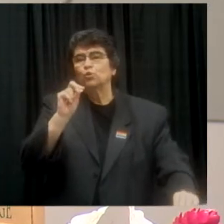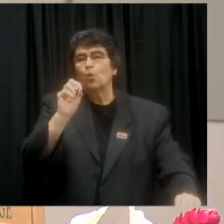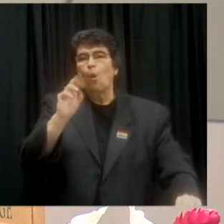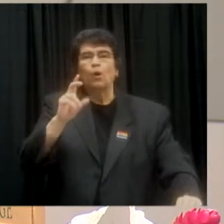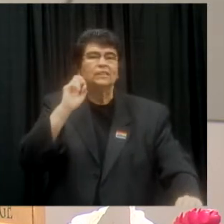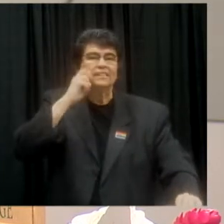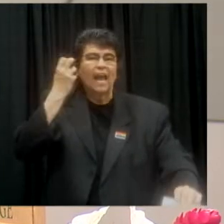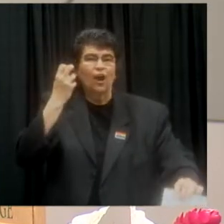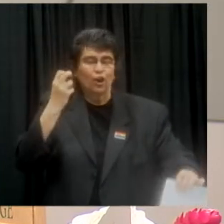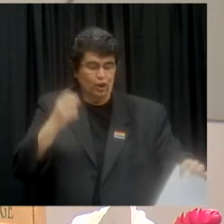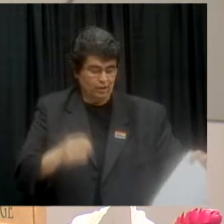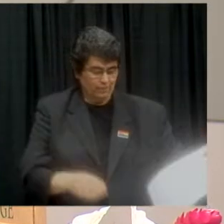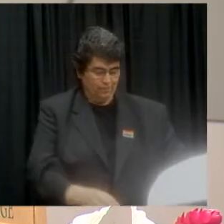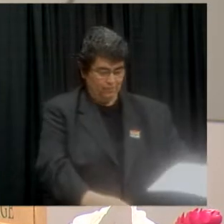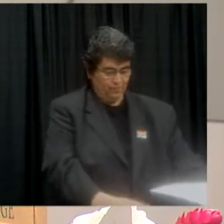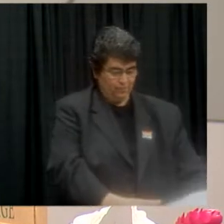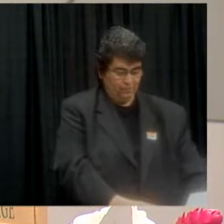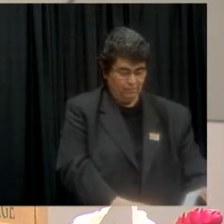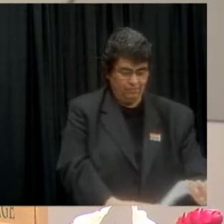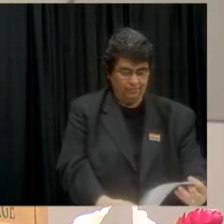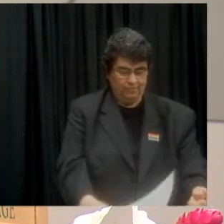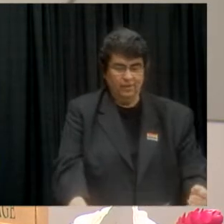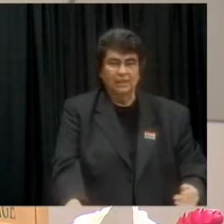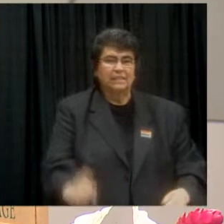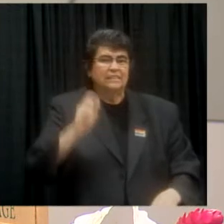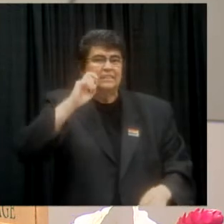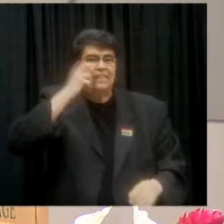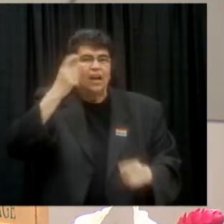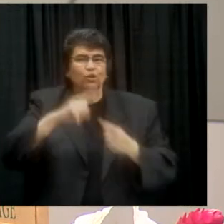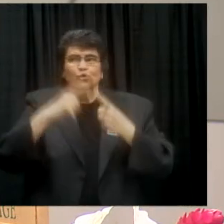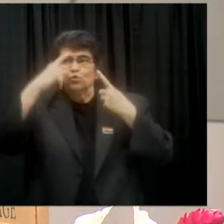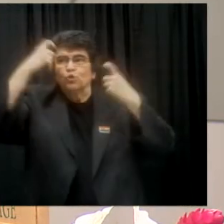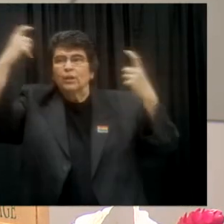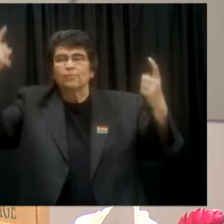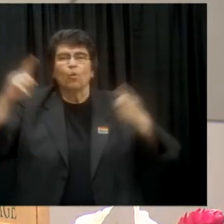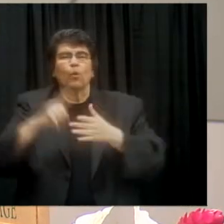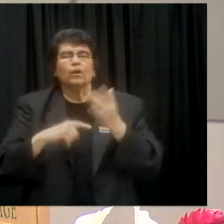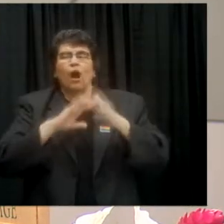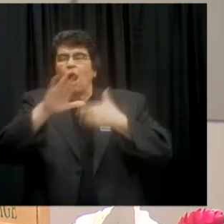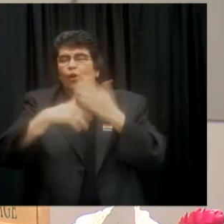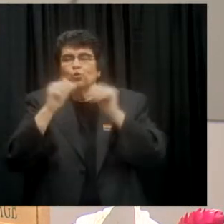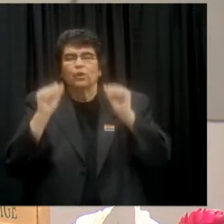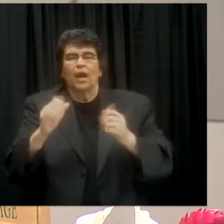moment. Dare to dream to be all that you can be tomorrow.